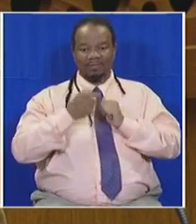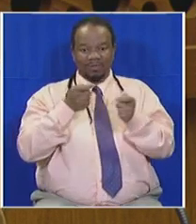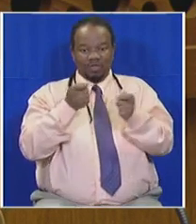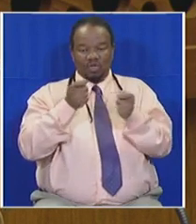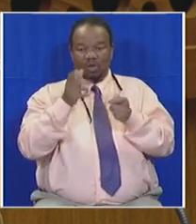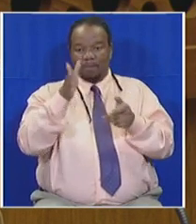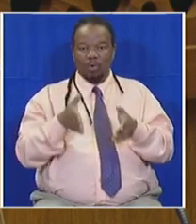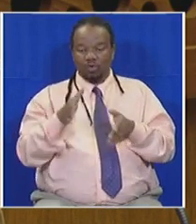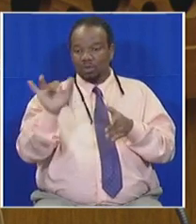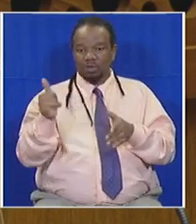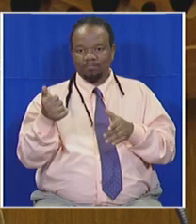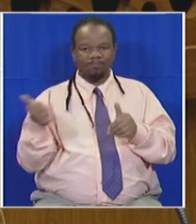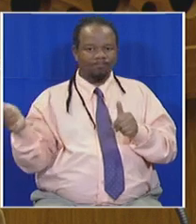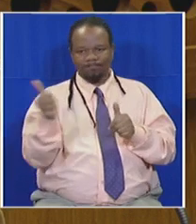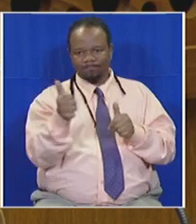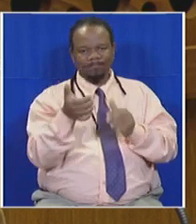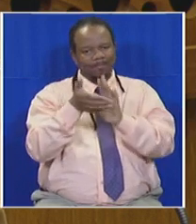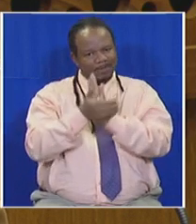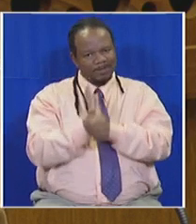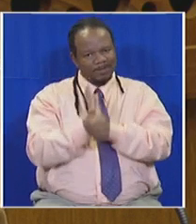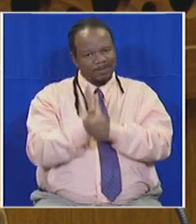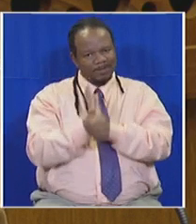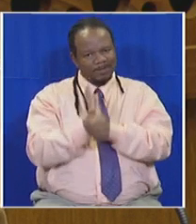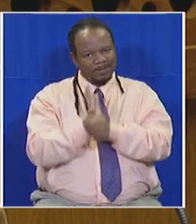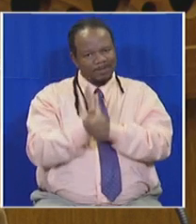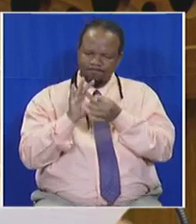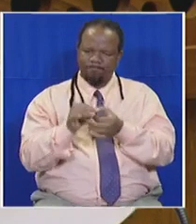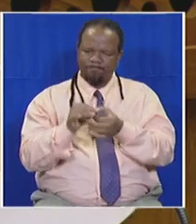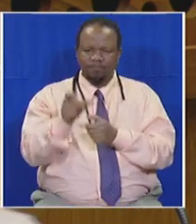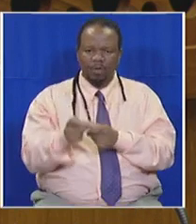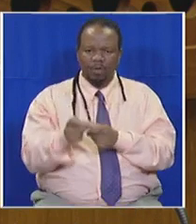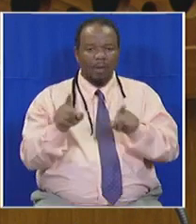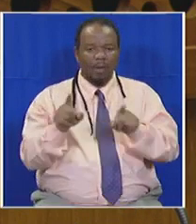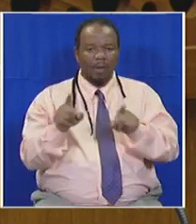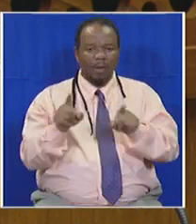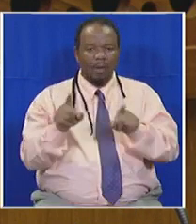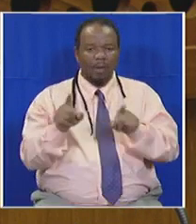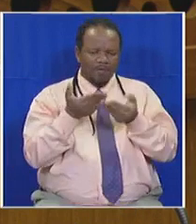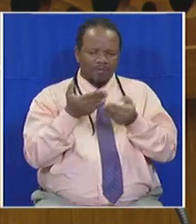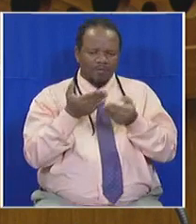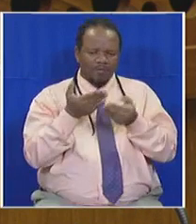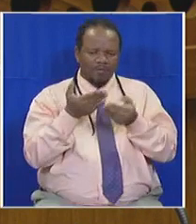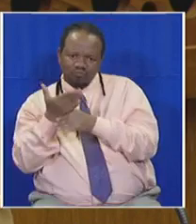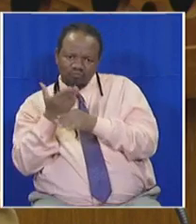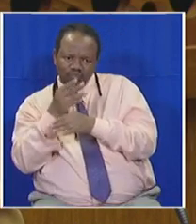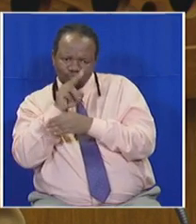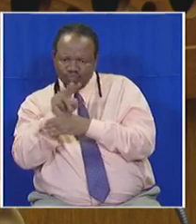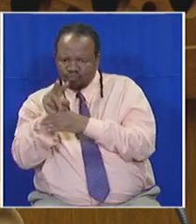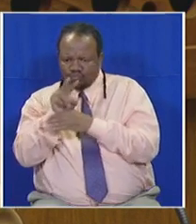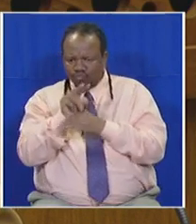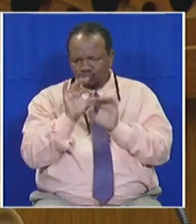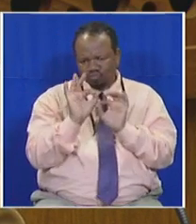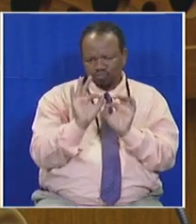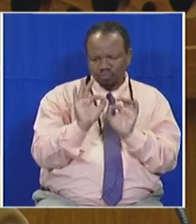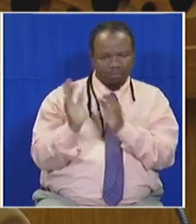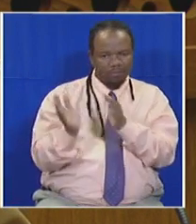with competent and committed people whose performance is closely monitored. As the committee,